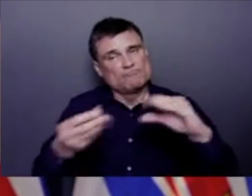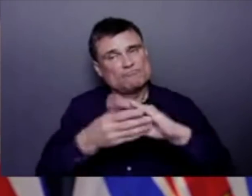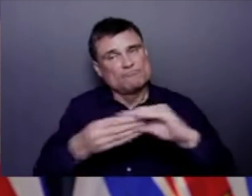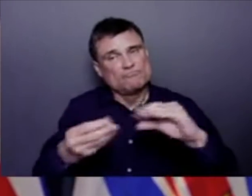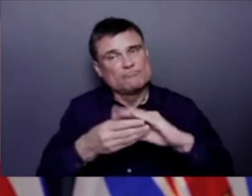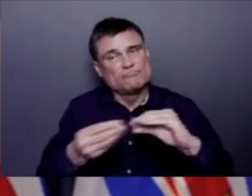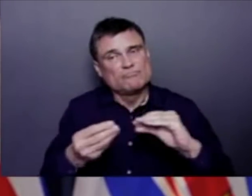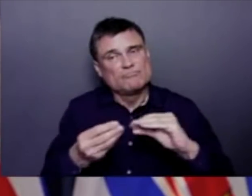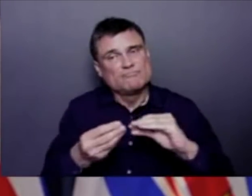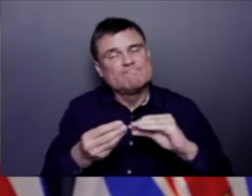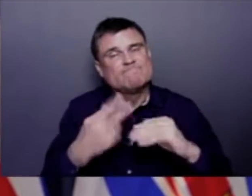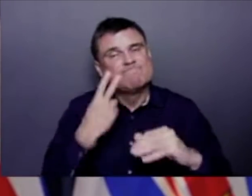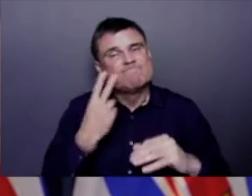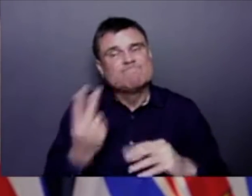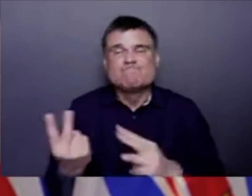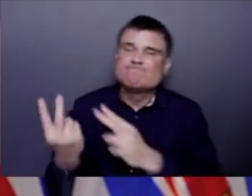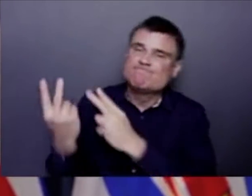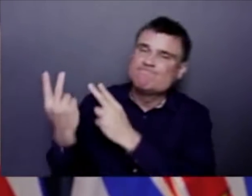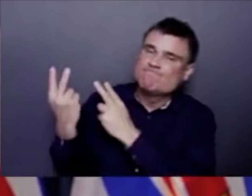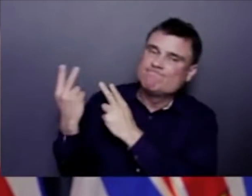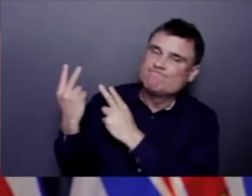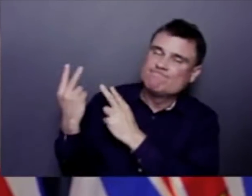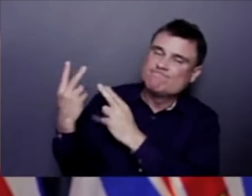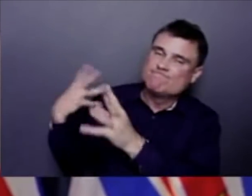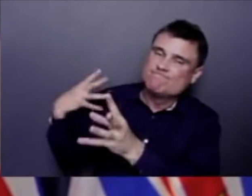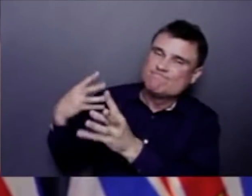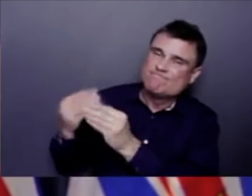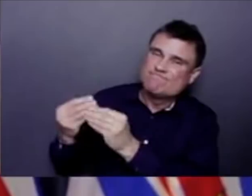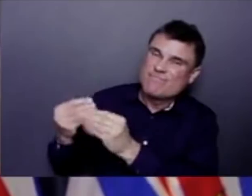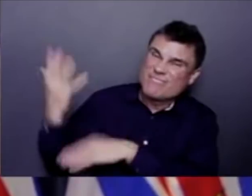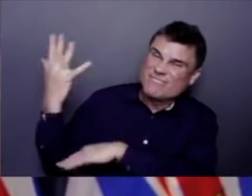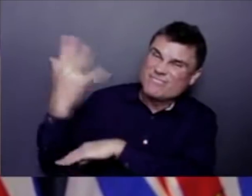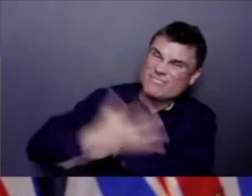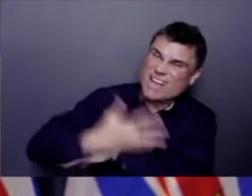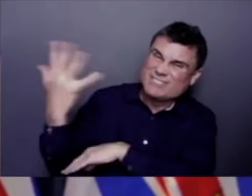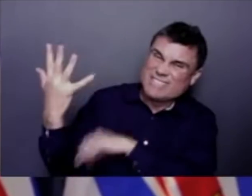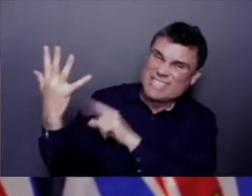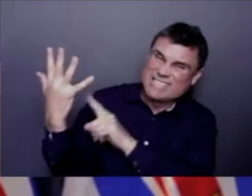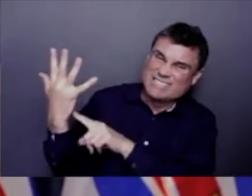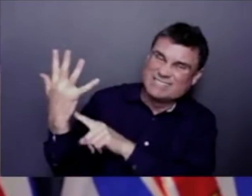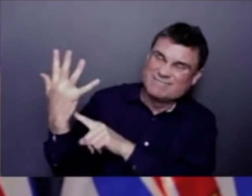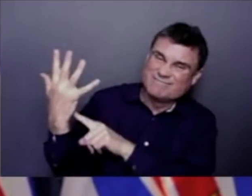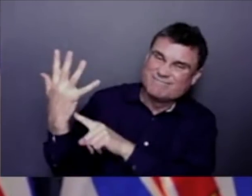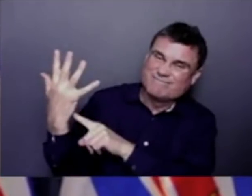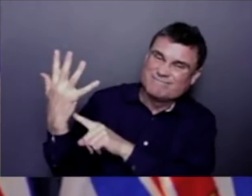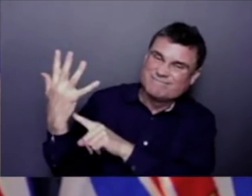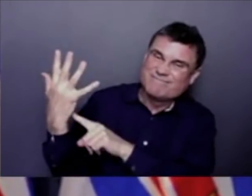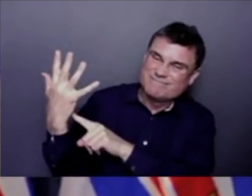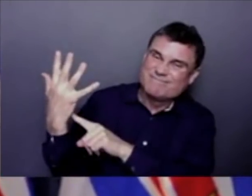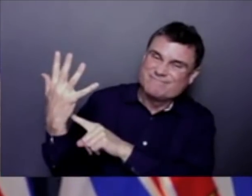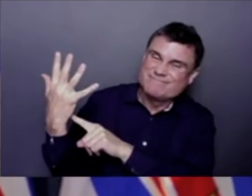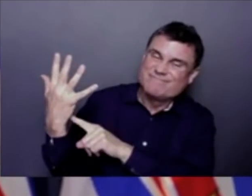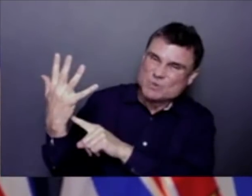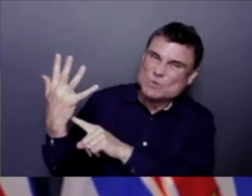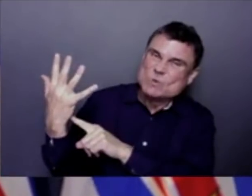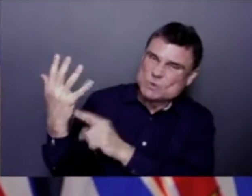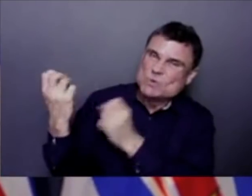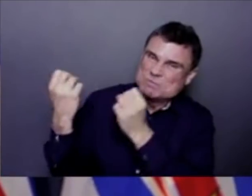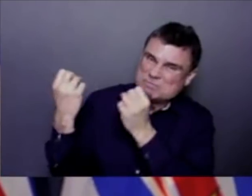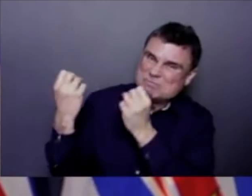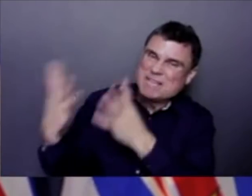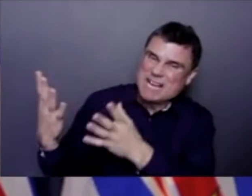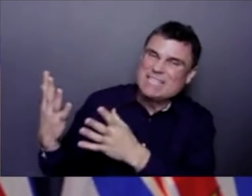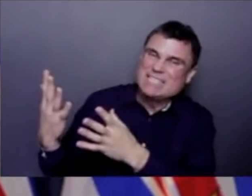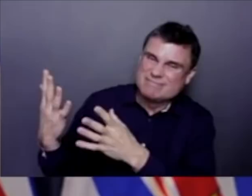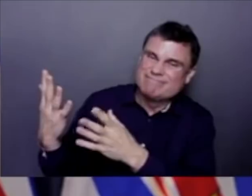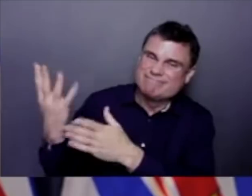course, means larger numbers, both in terms of cases and everything else, but